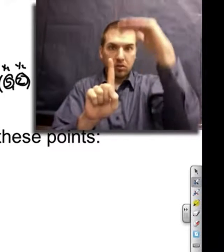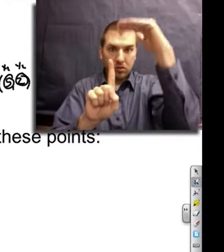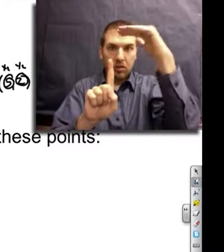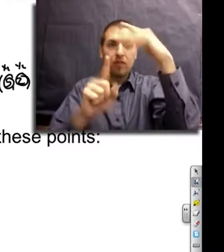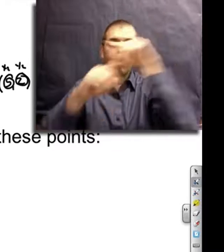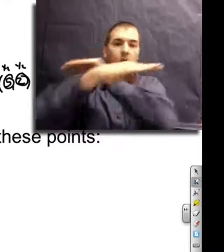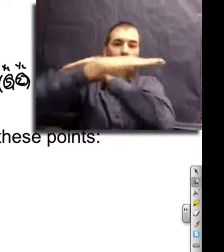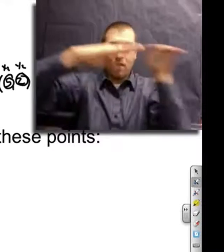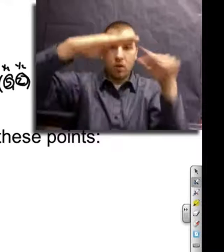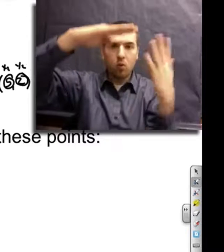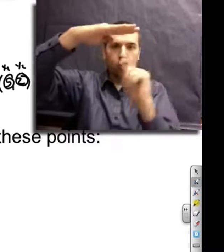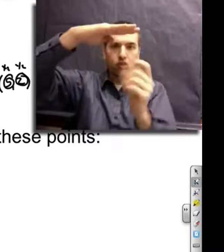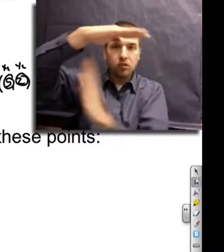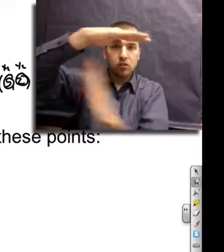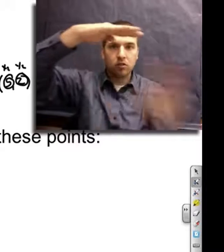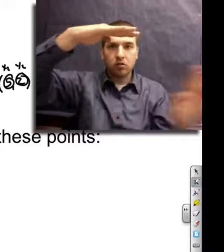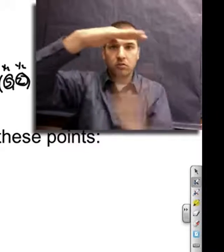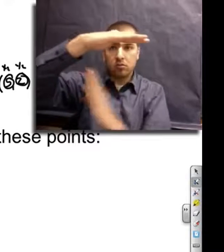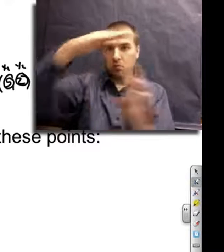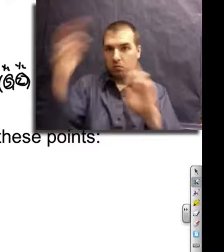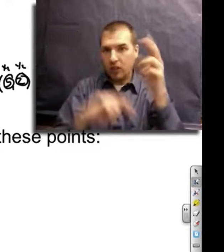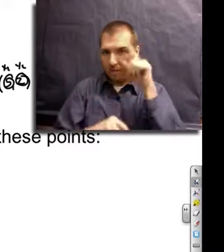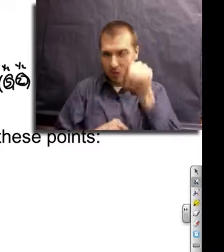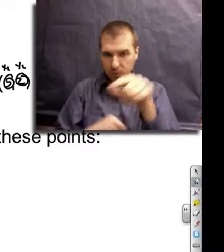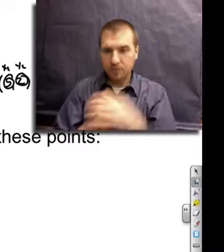So in order to figure out the change in slope.